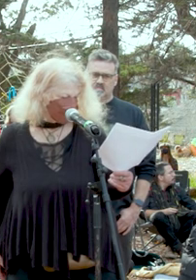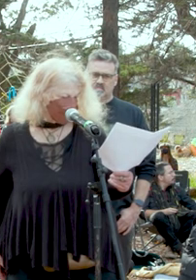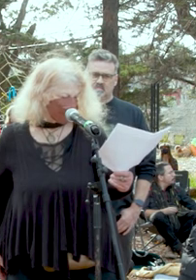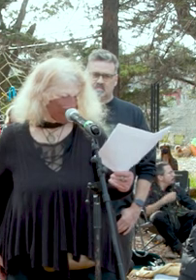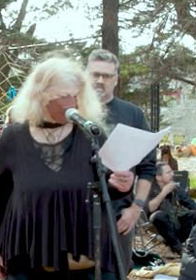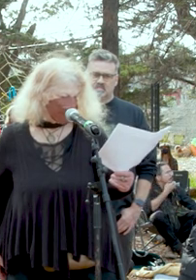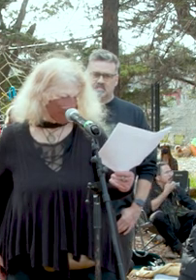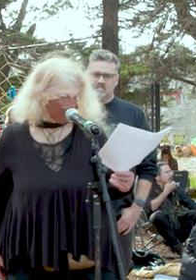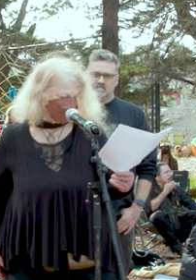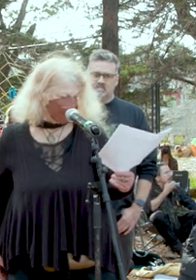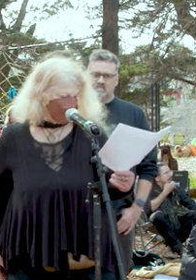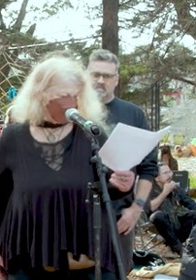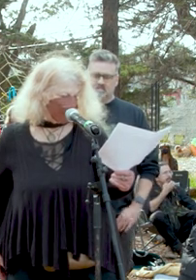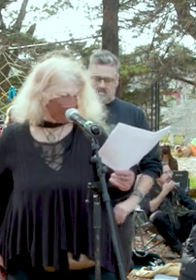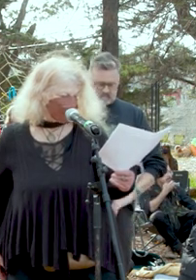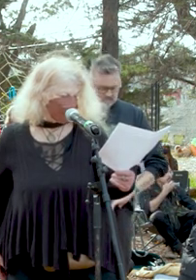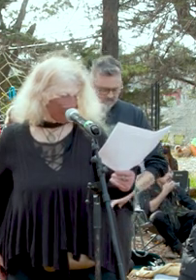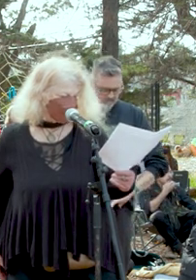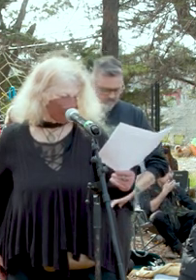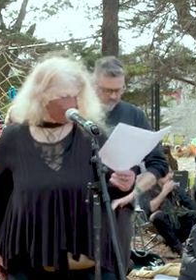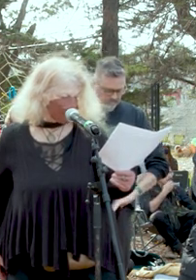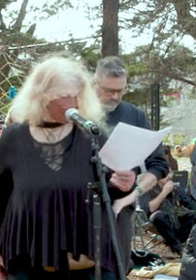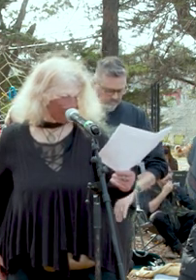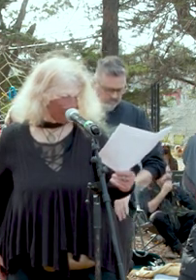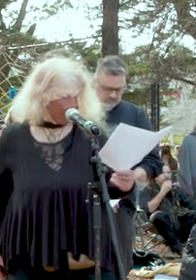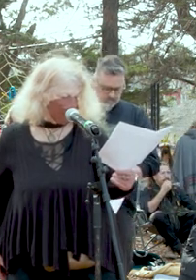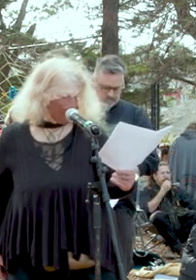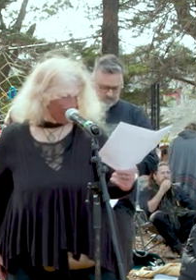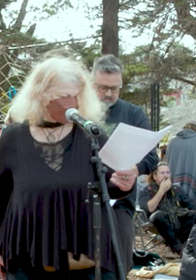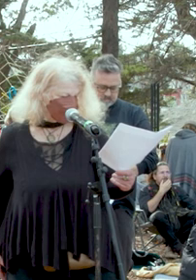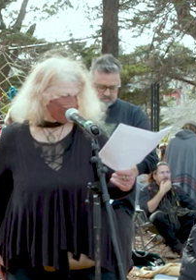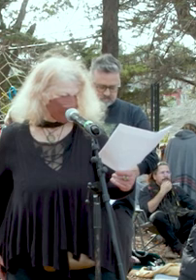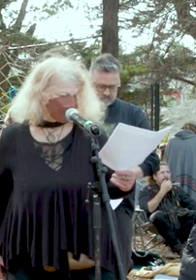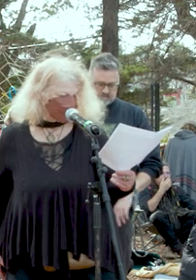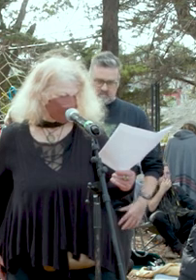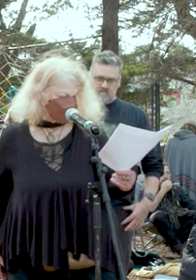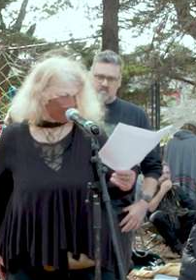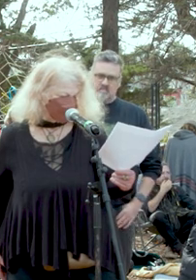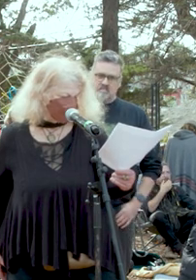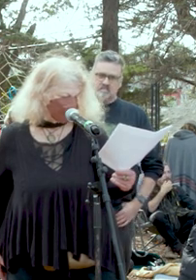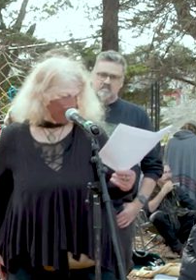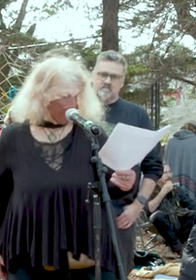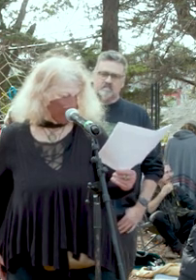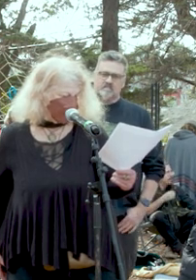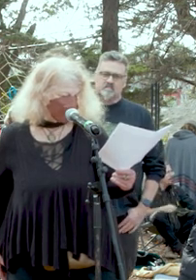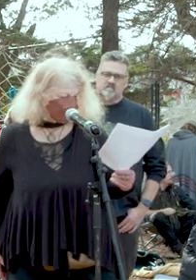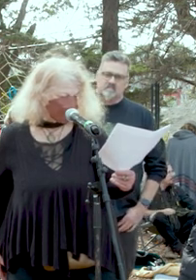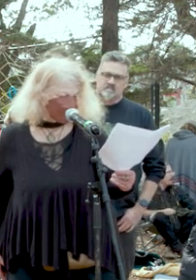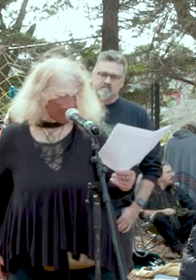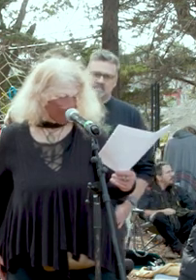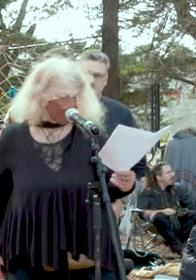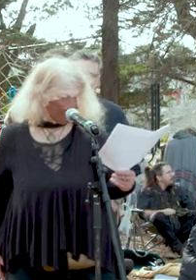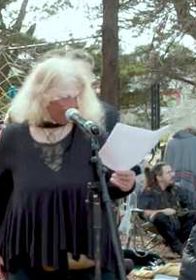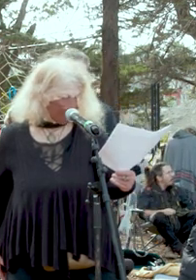Jox and Hattie Lang, Jamie Branch, James Earl Chamley,